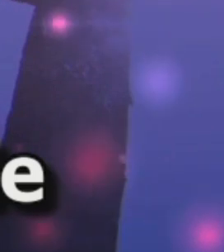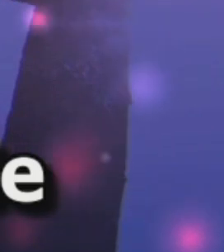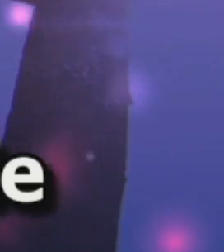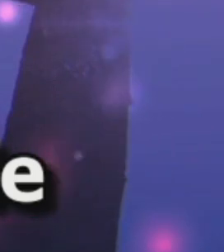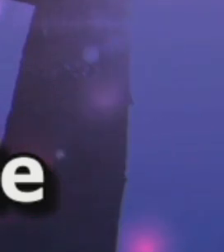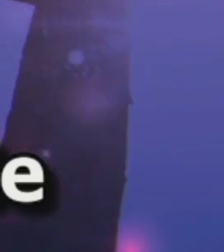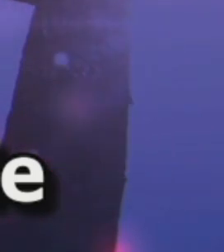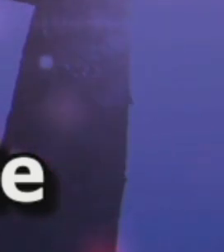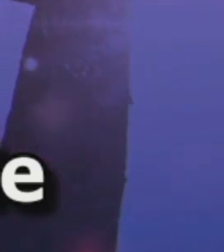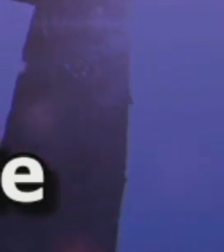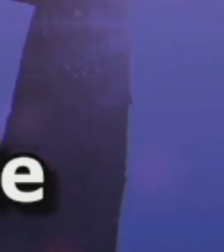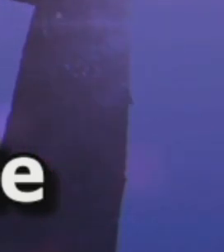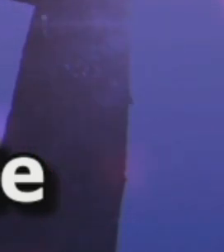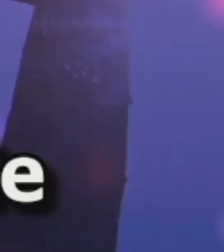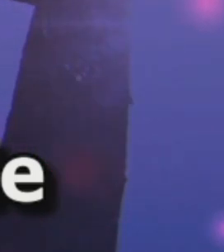Lord, I